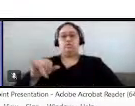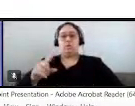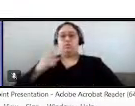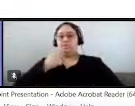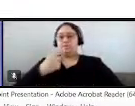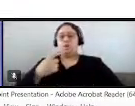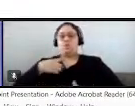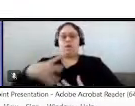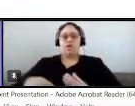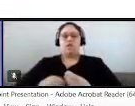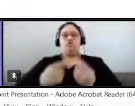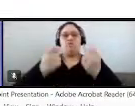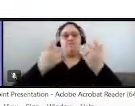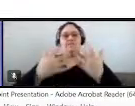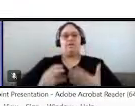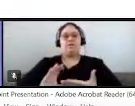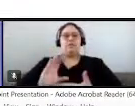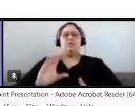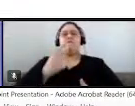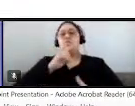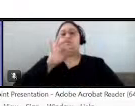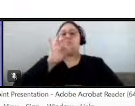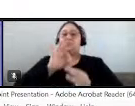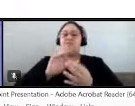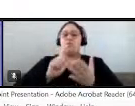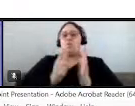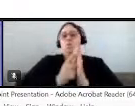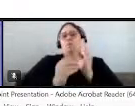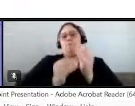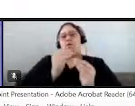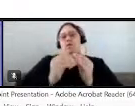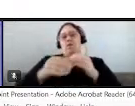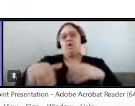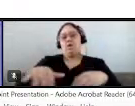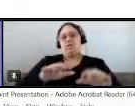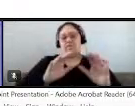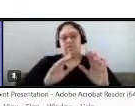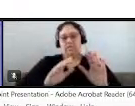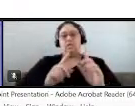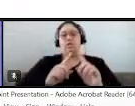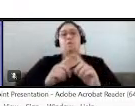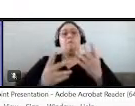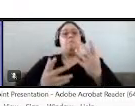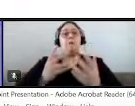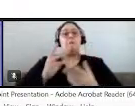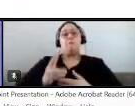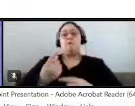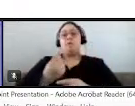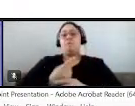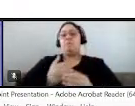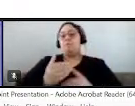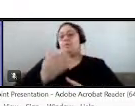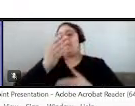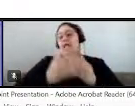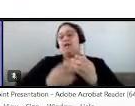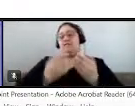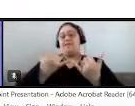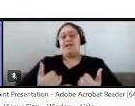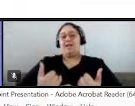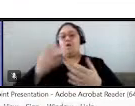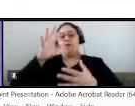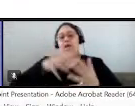additional funding specifically for the lawmaking activities. There might be, even towards the end of the current calendar